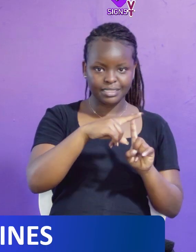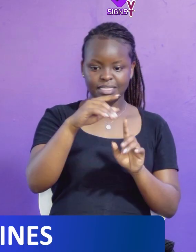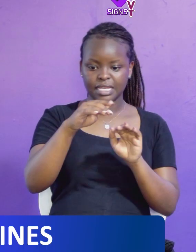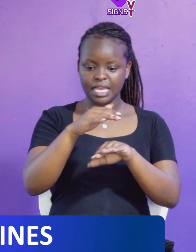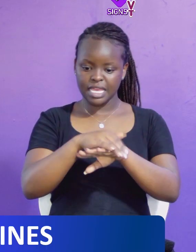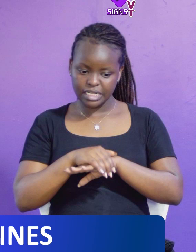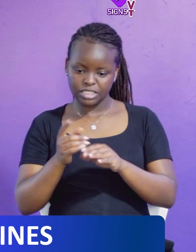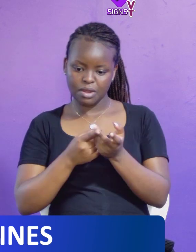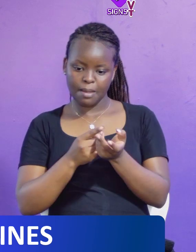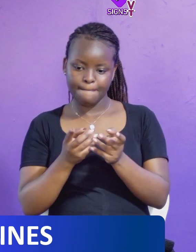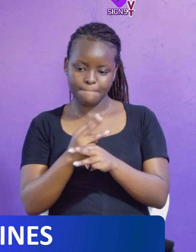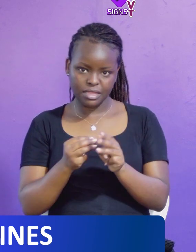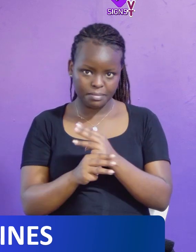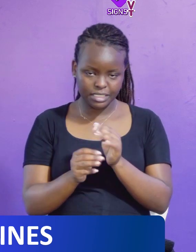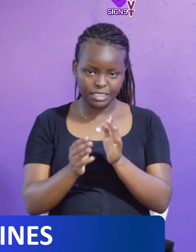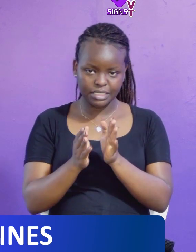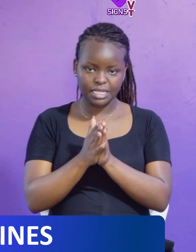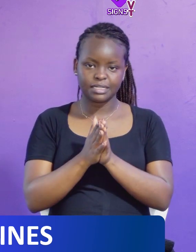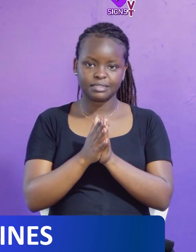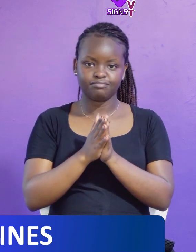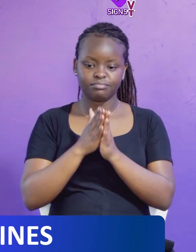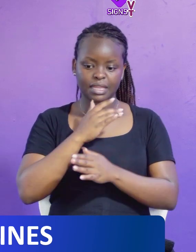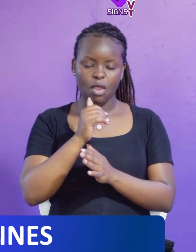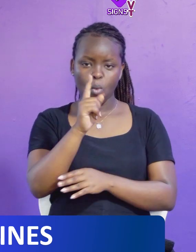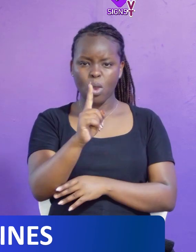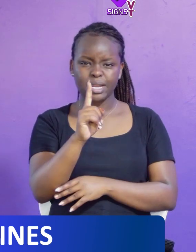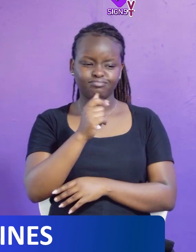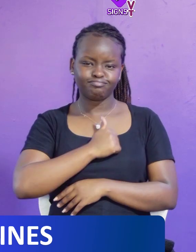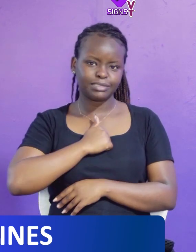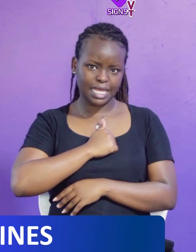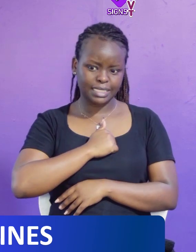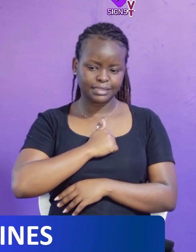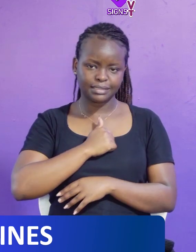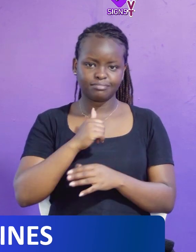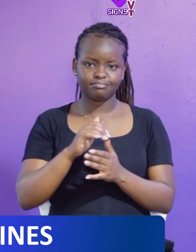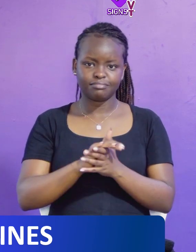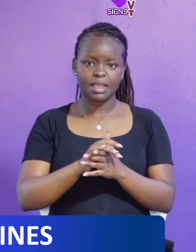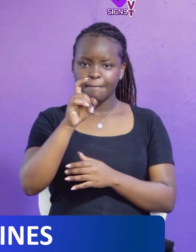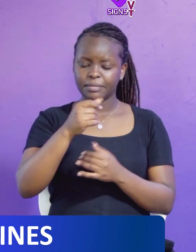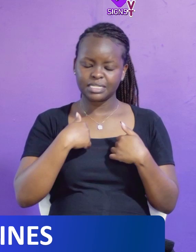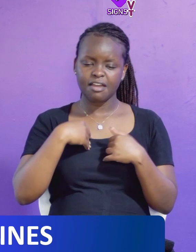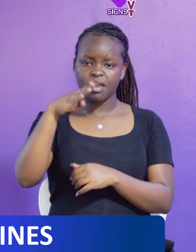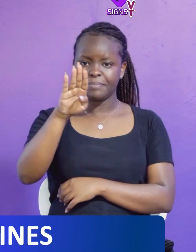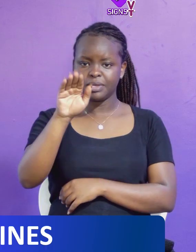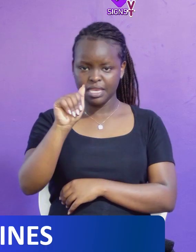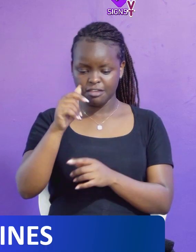and one science subject. Must be a bachelor's degree holder from a